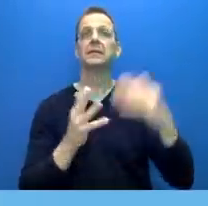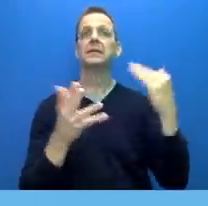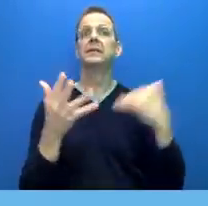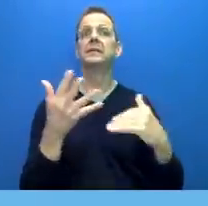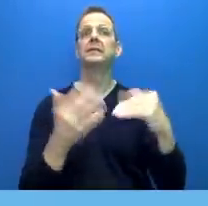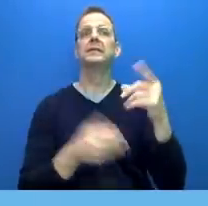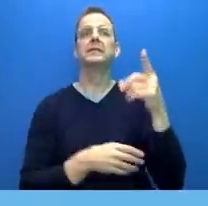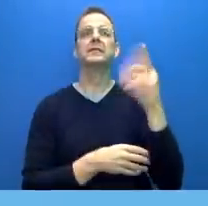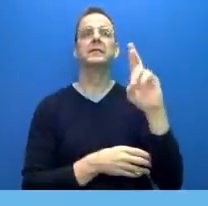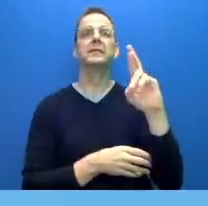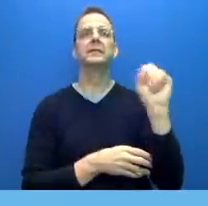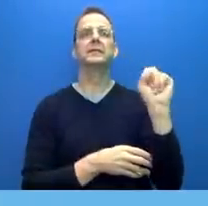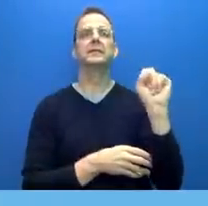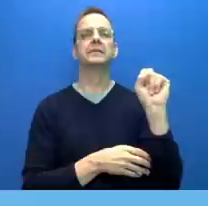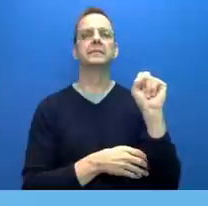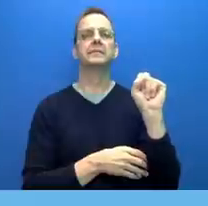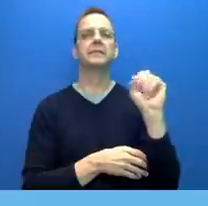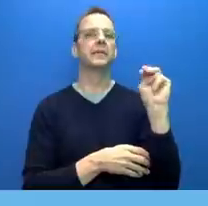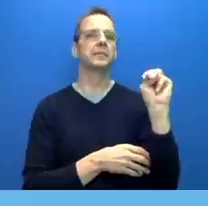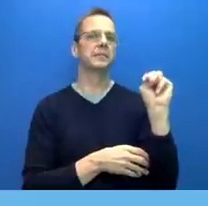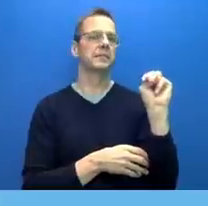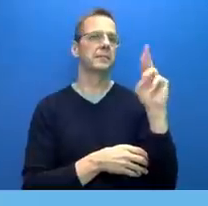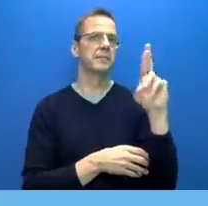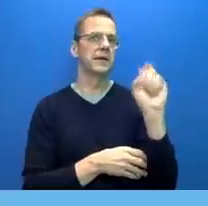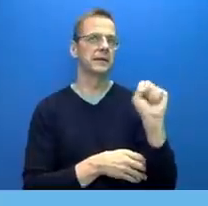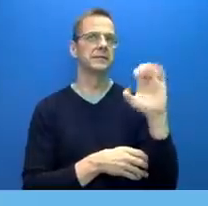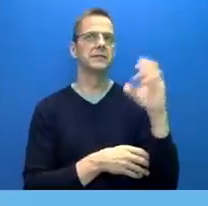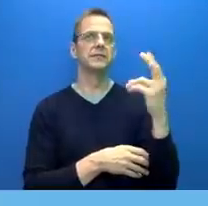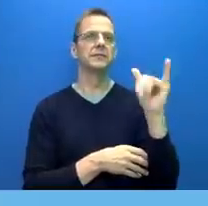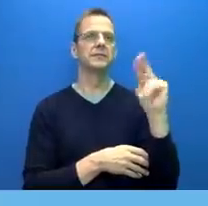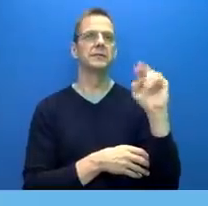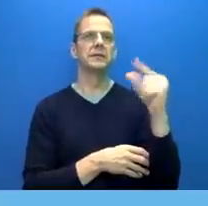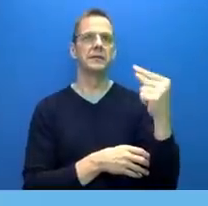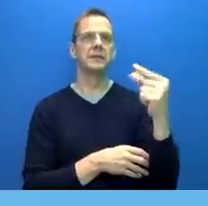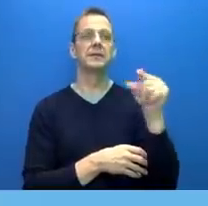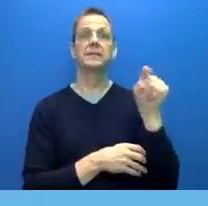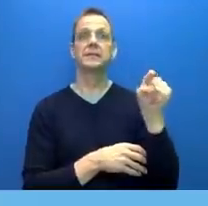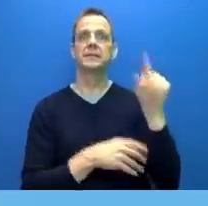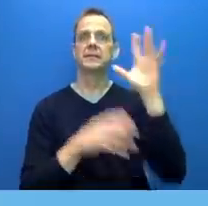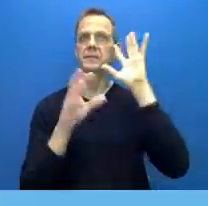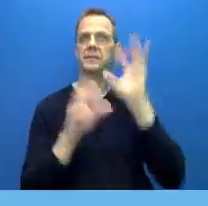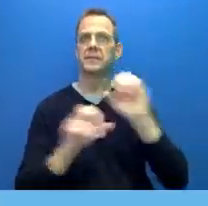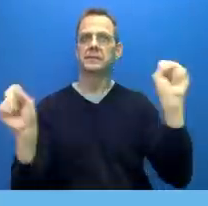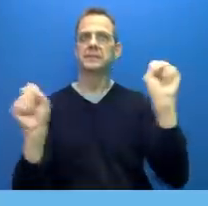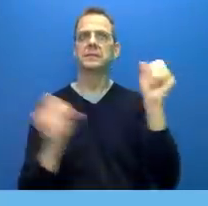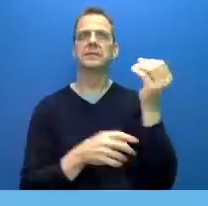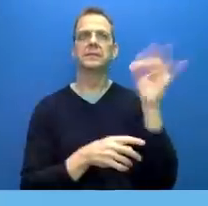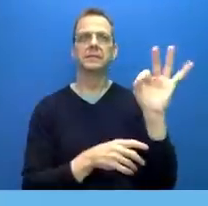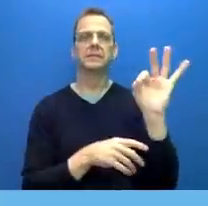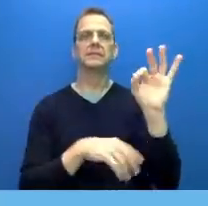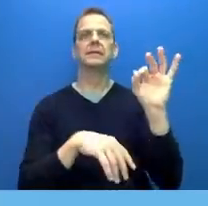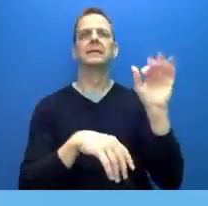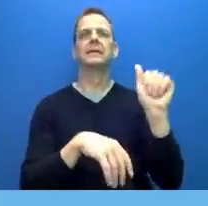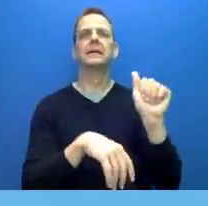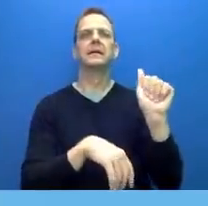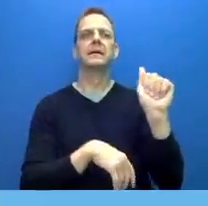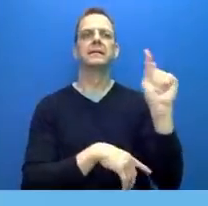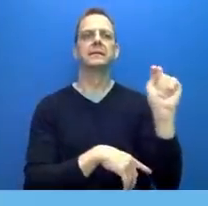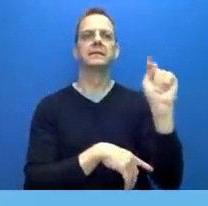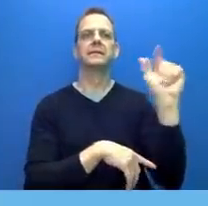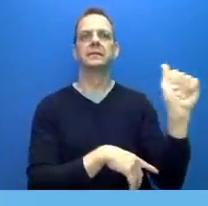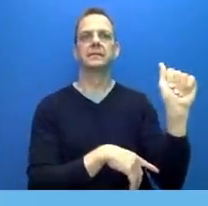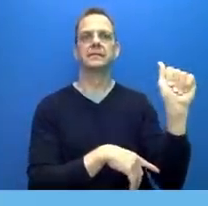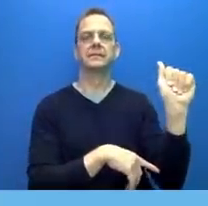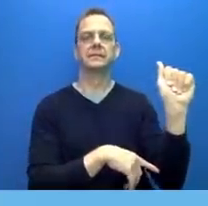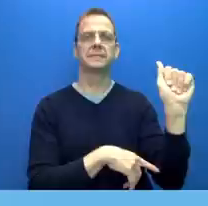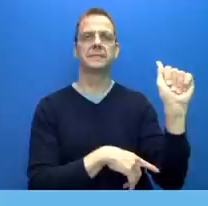Carolyn Bazanko, a clinical psychologist available to answer questions on COVID-19 and children's mental health. And with us again is Connor